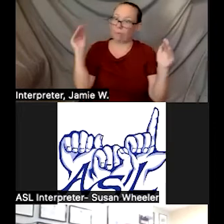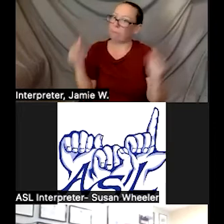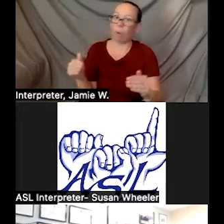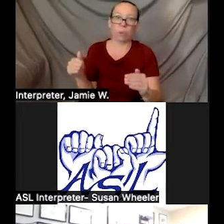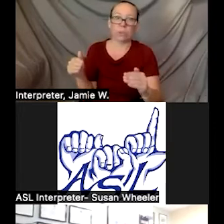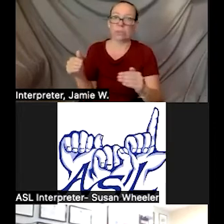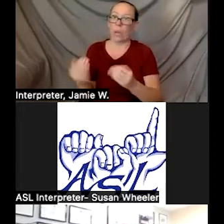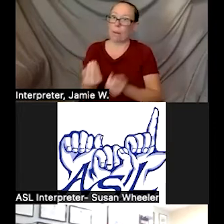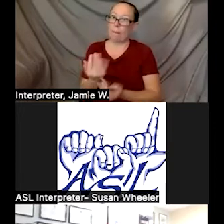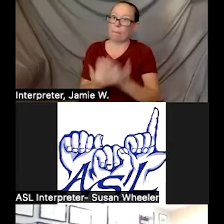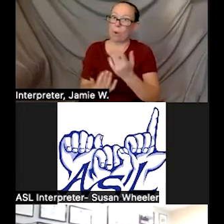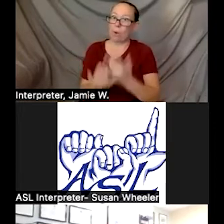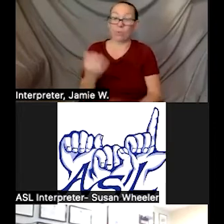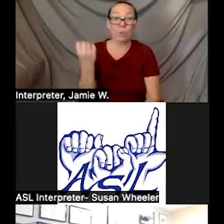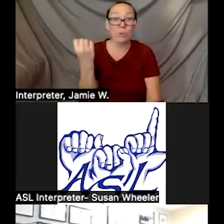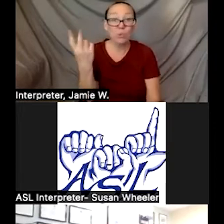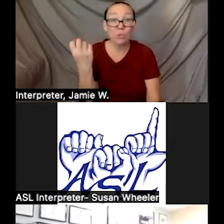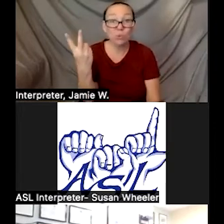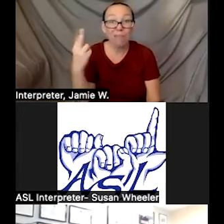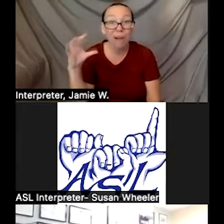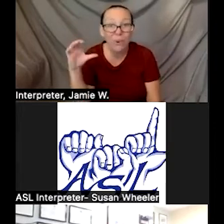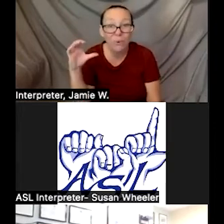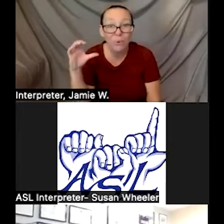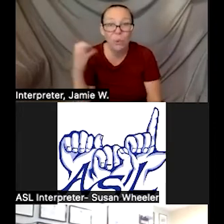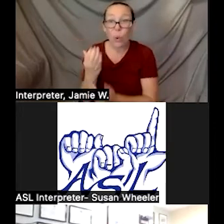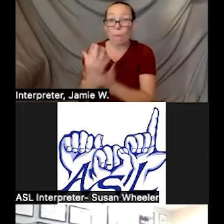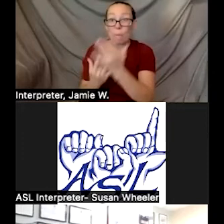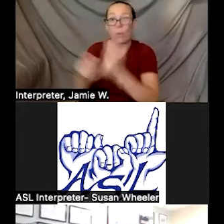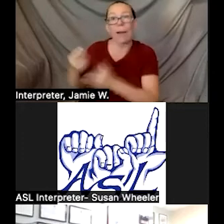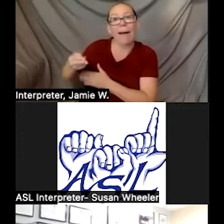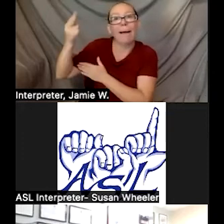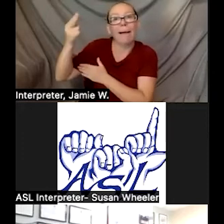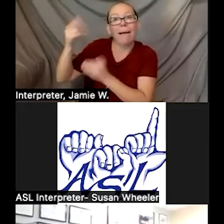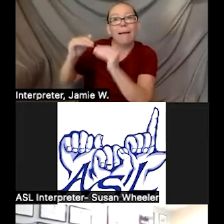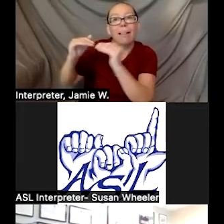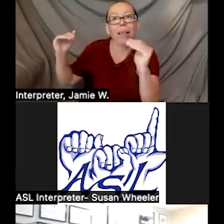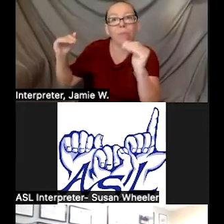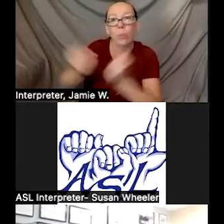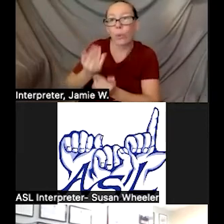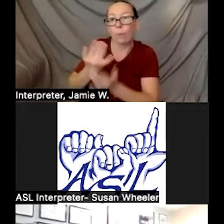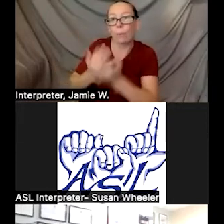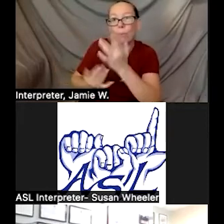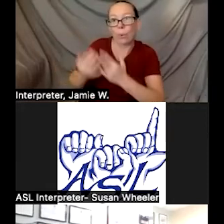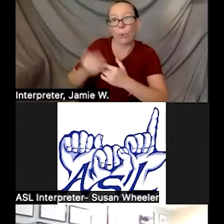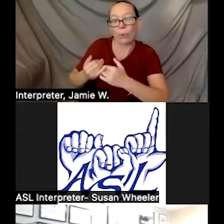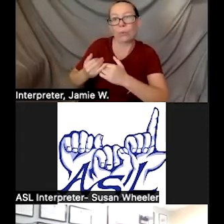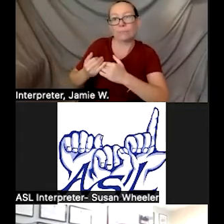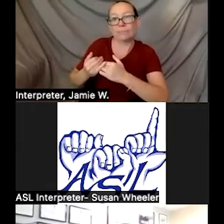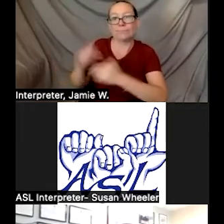only some 1,200 burn beds, high-level burn beds in the country that are usually full. And in the event